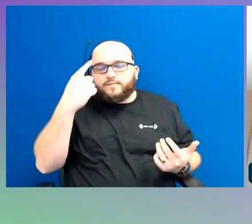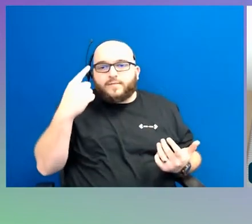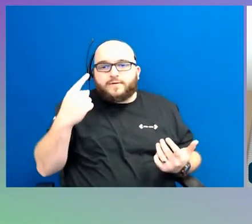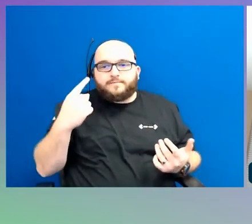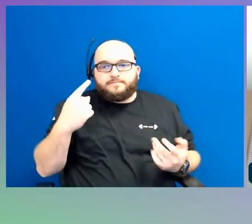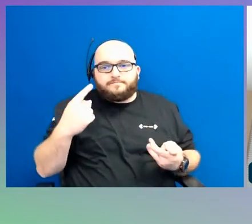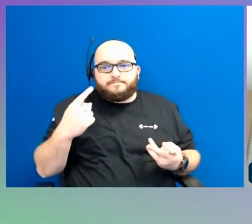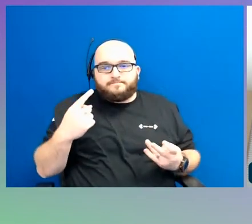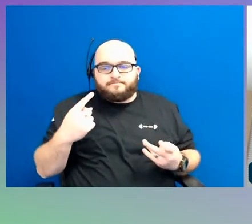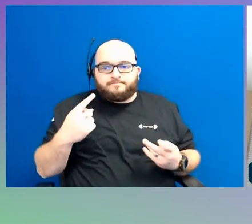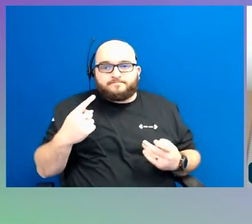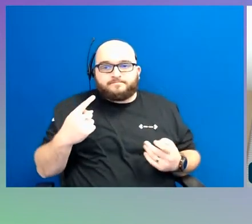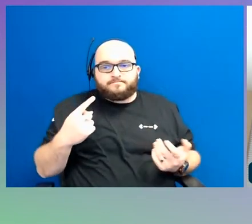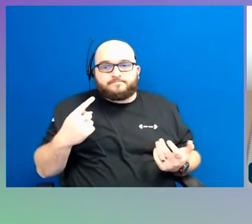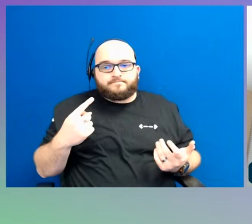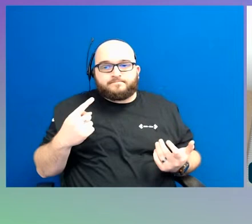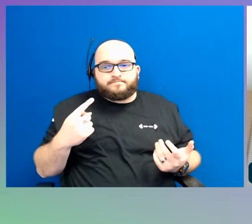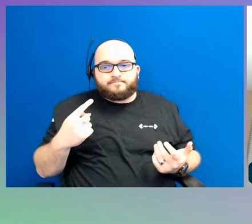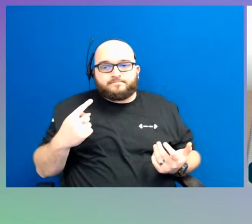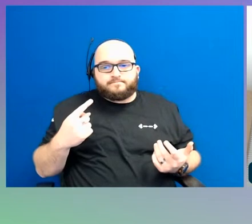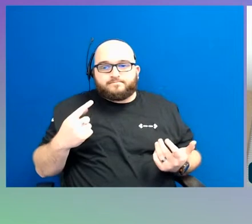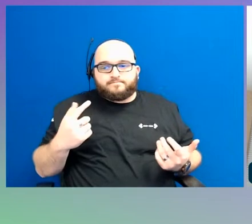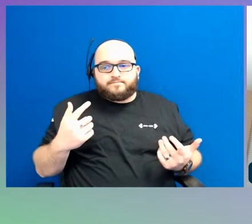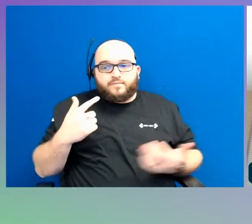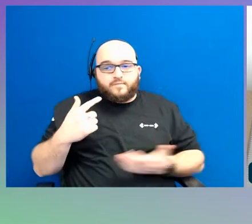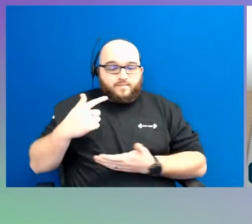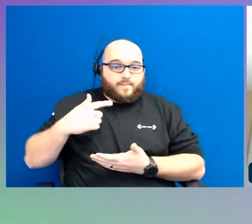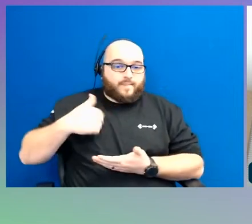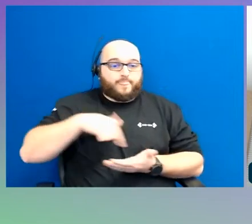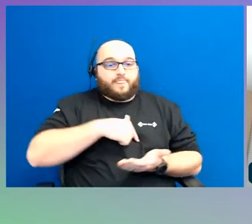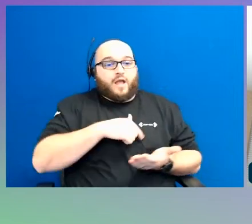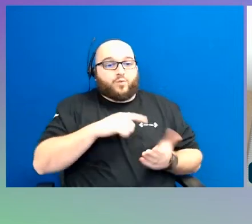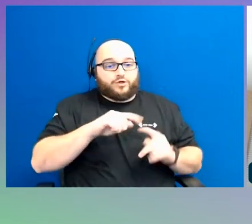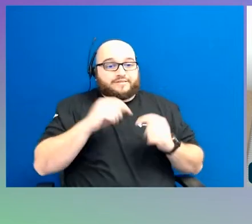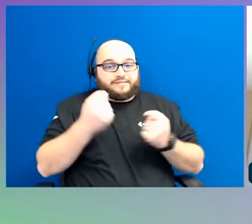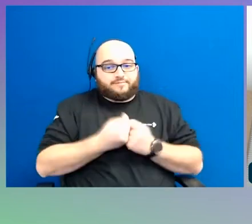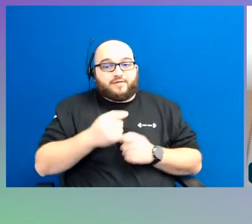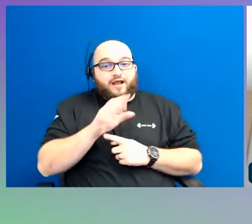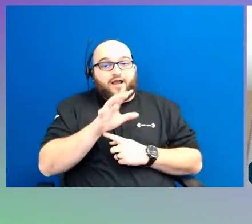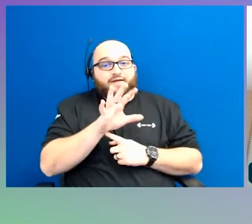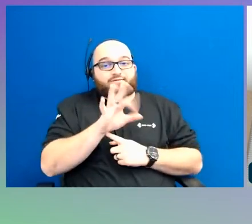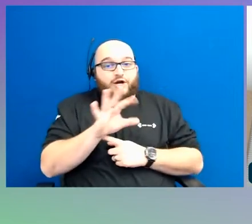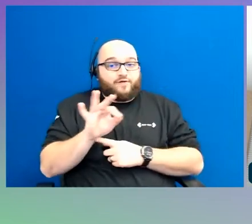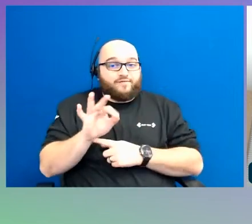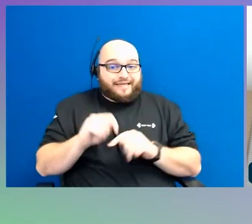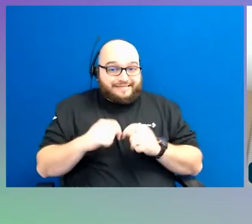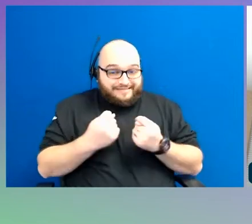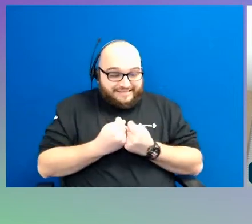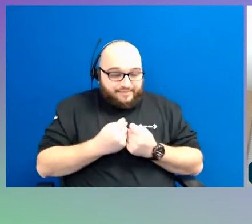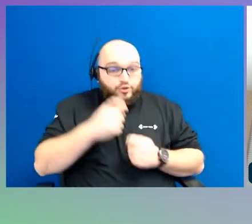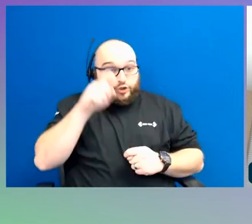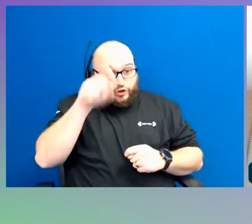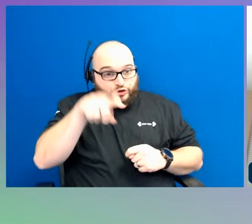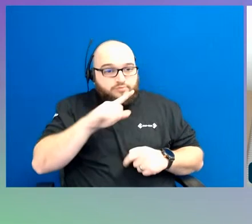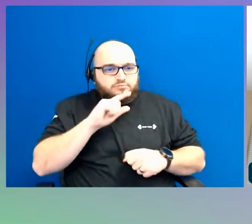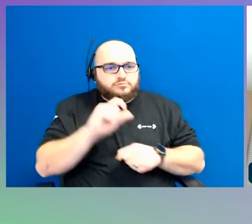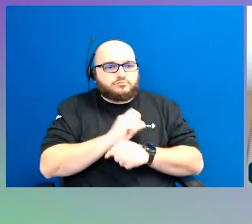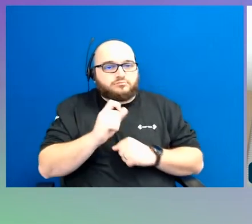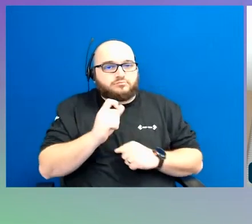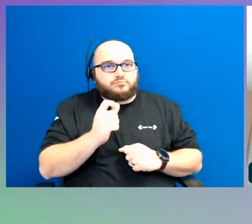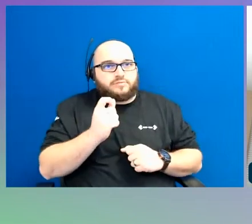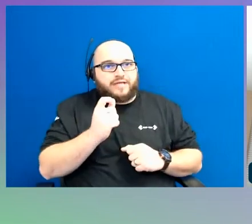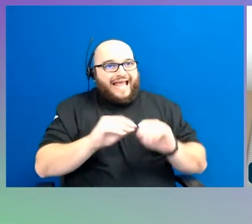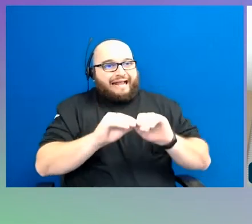I think that our team, the Firefly team, should understand should be clear about what they mean